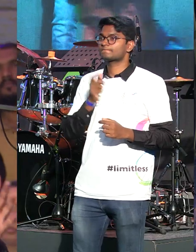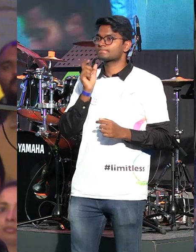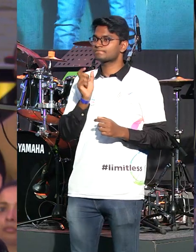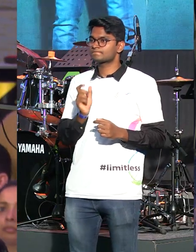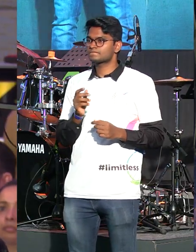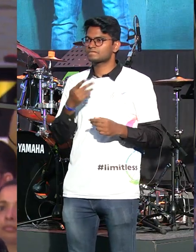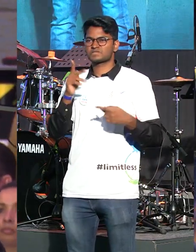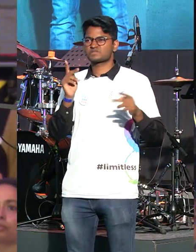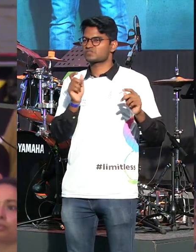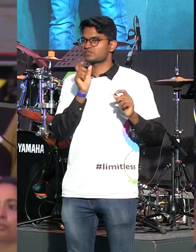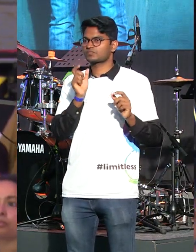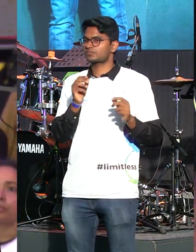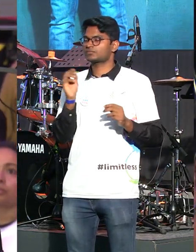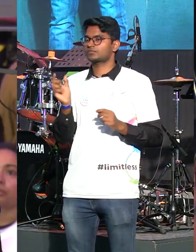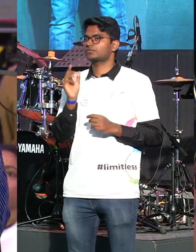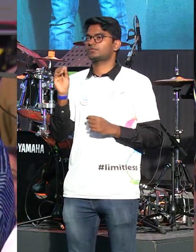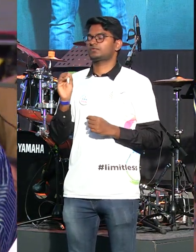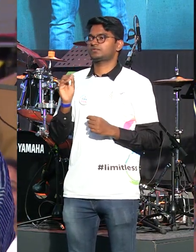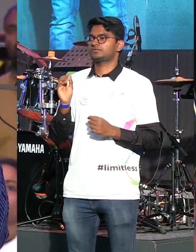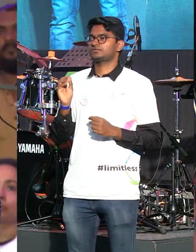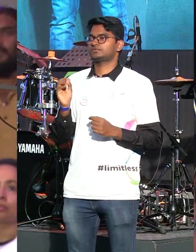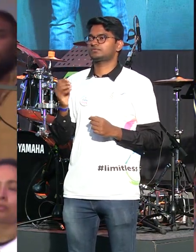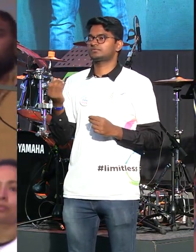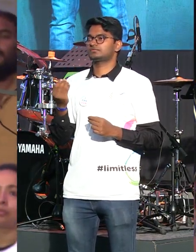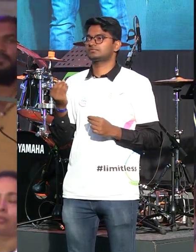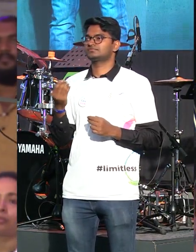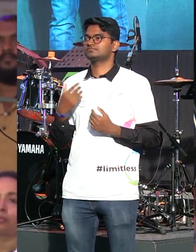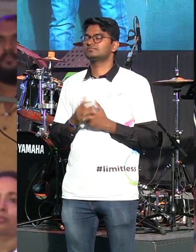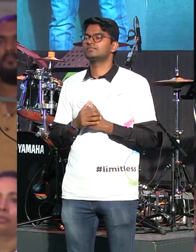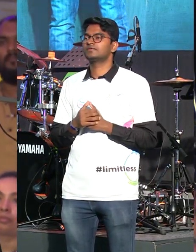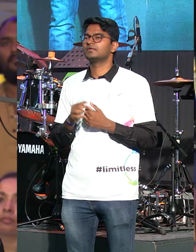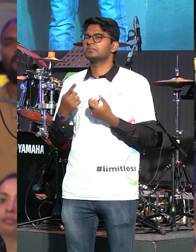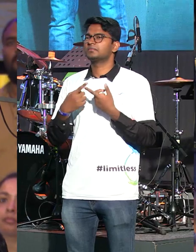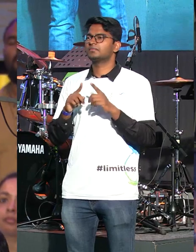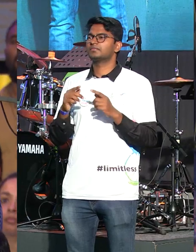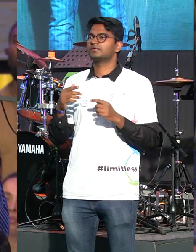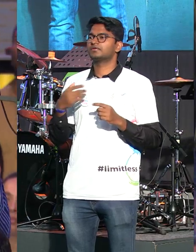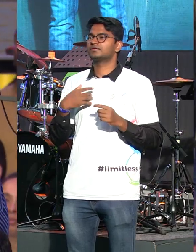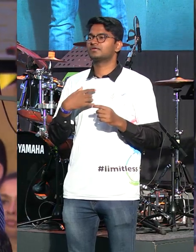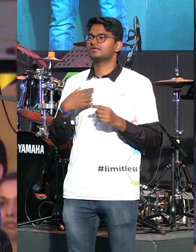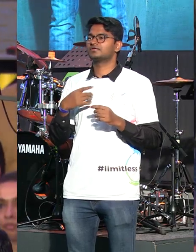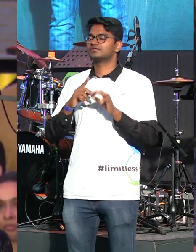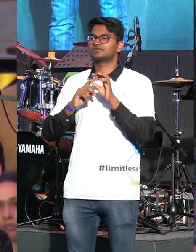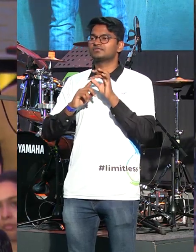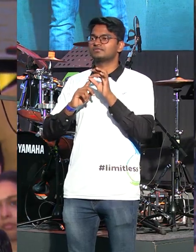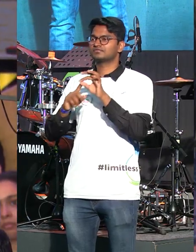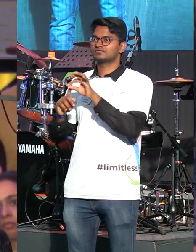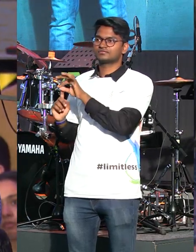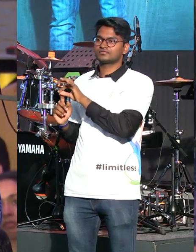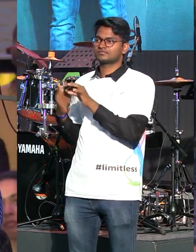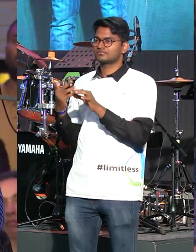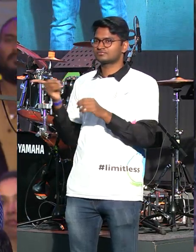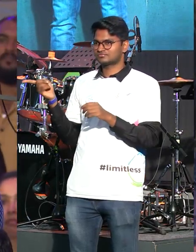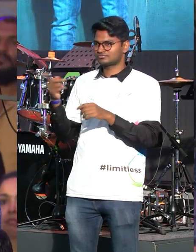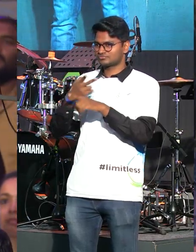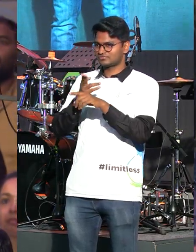harijan, because, you know, so there is no slur associated. But my actual question is associated with your being a